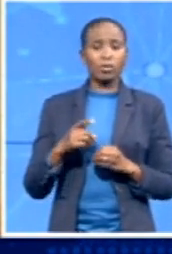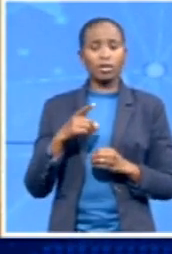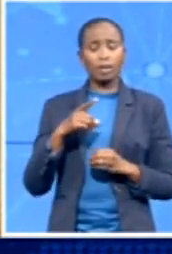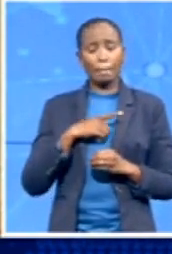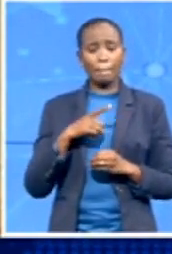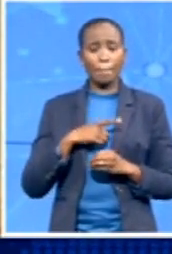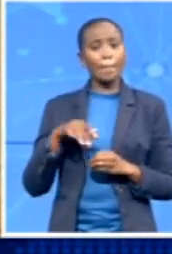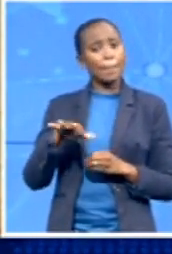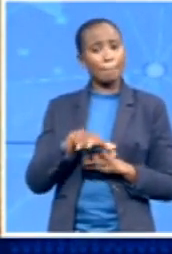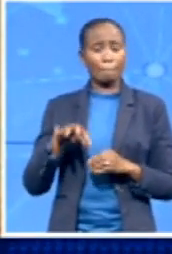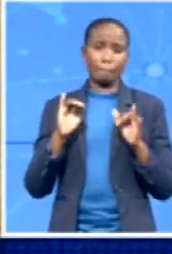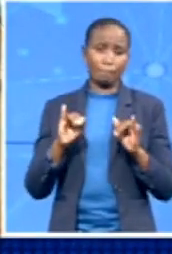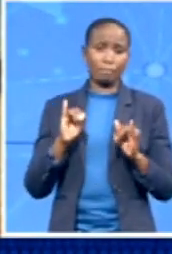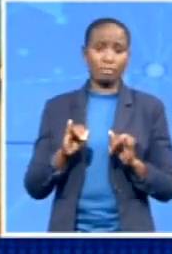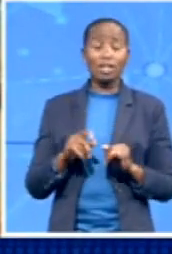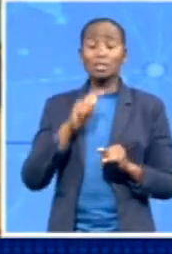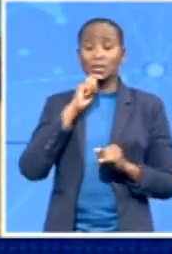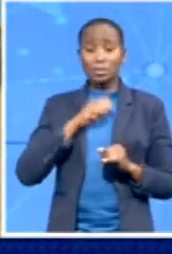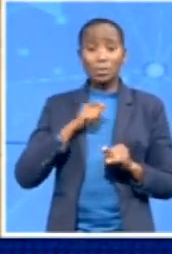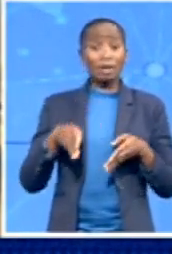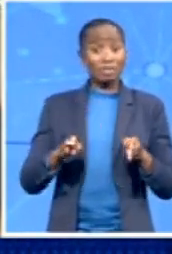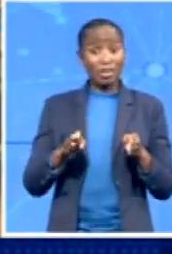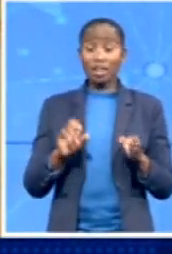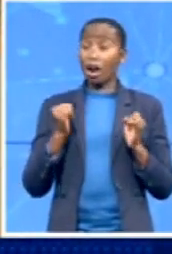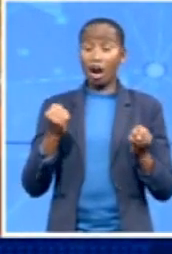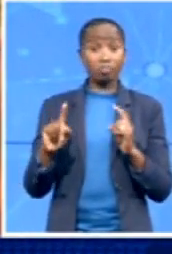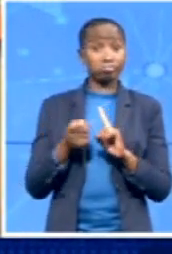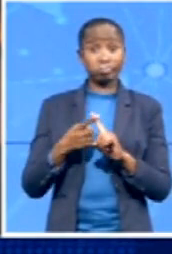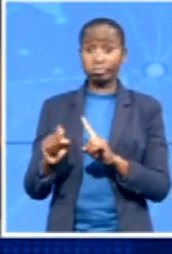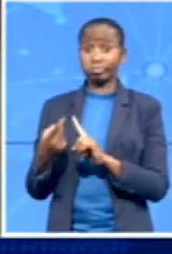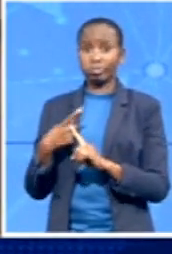are happening all the time here. So I think it